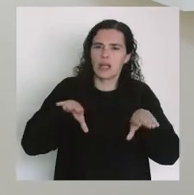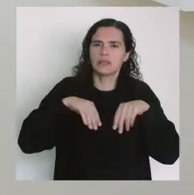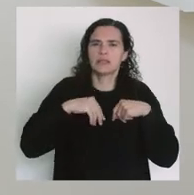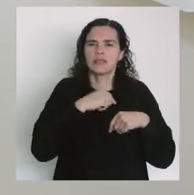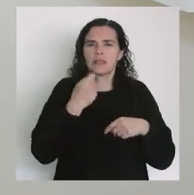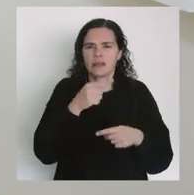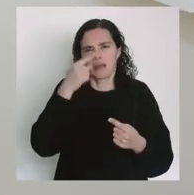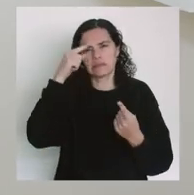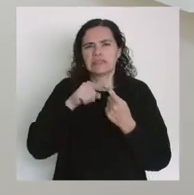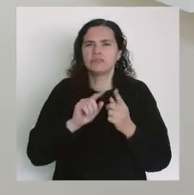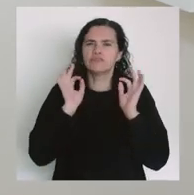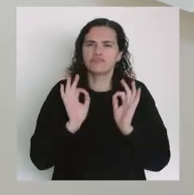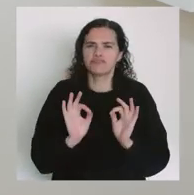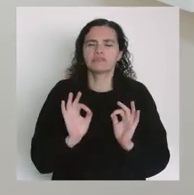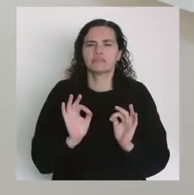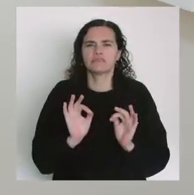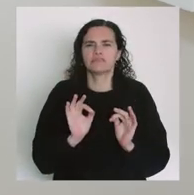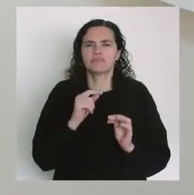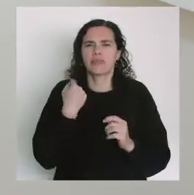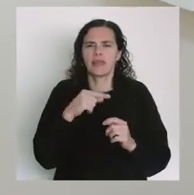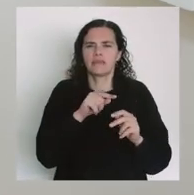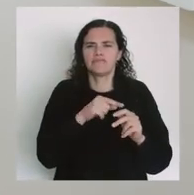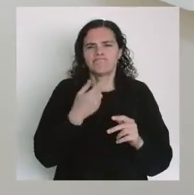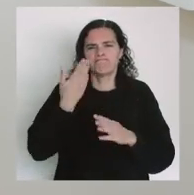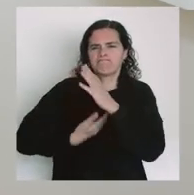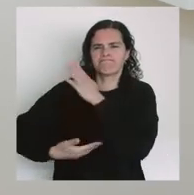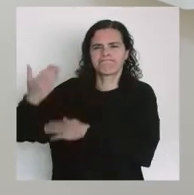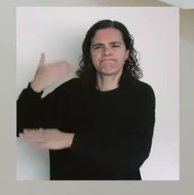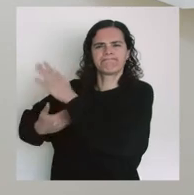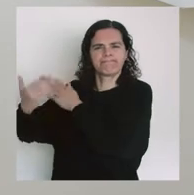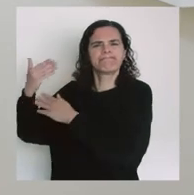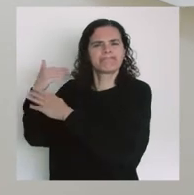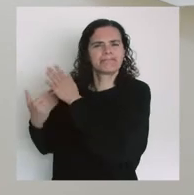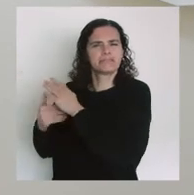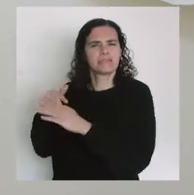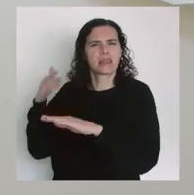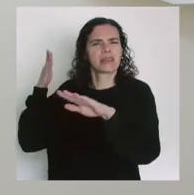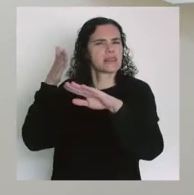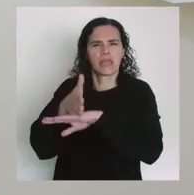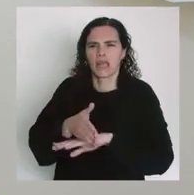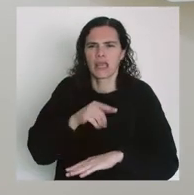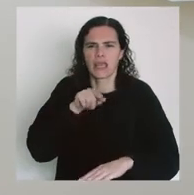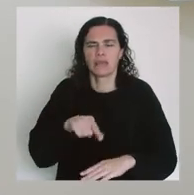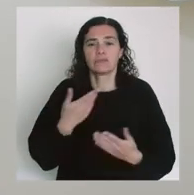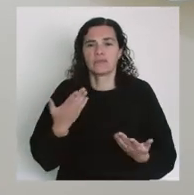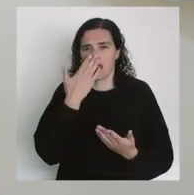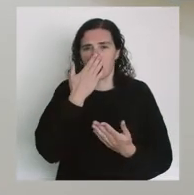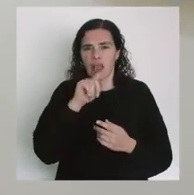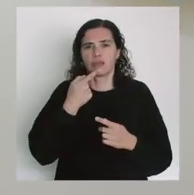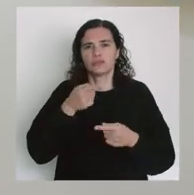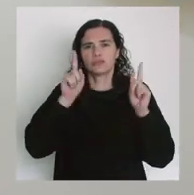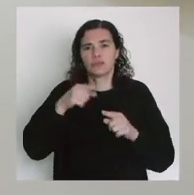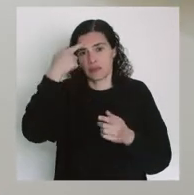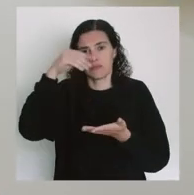it deliberately to be very quote-unquote primitive, archaic, direct, as if they were trying